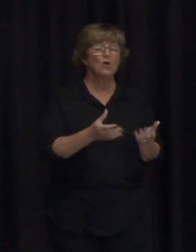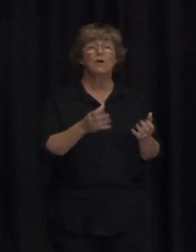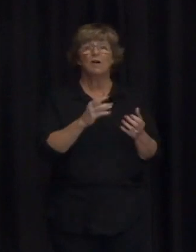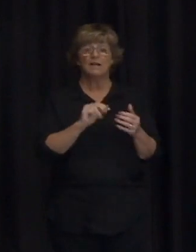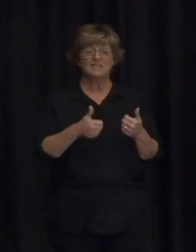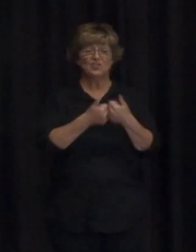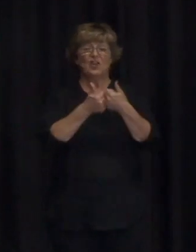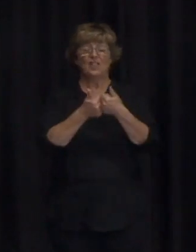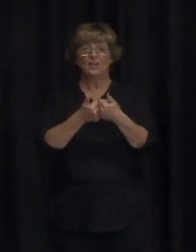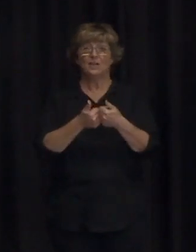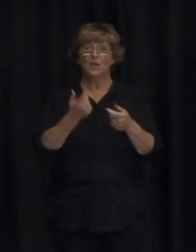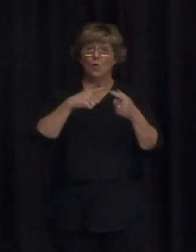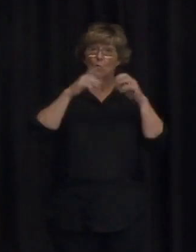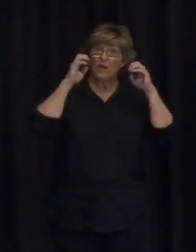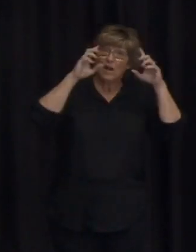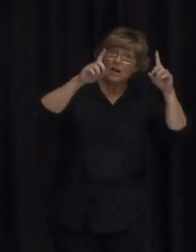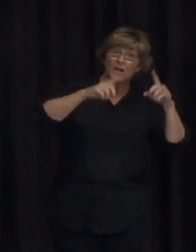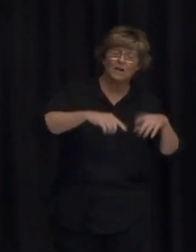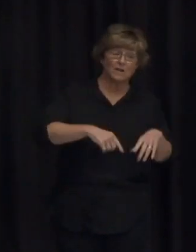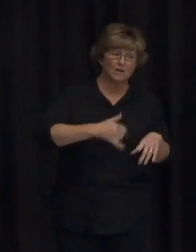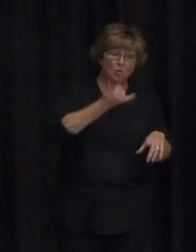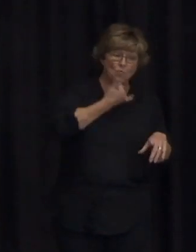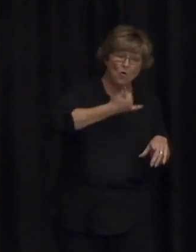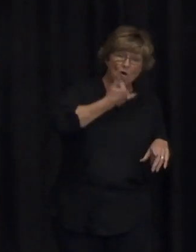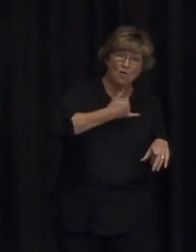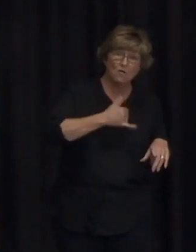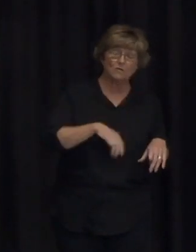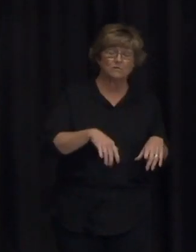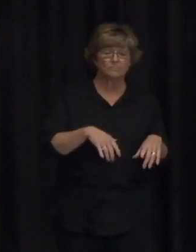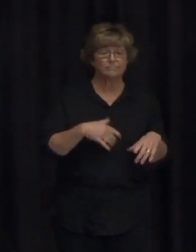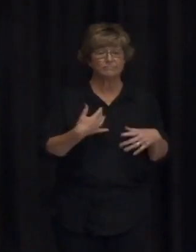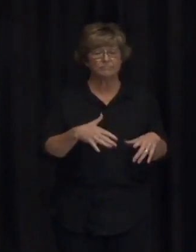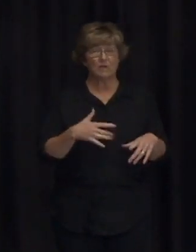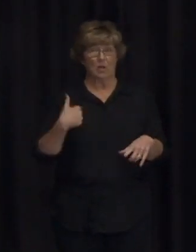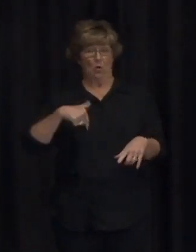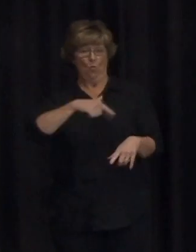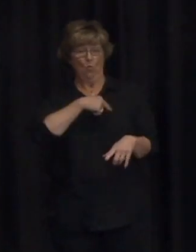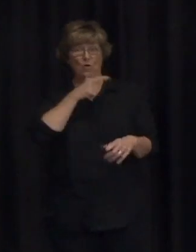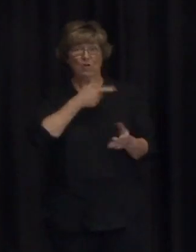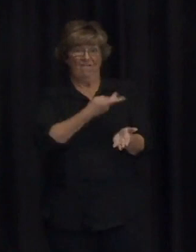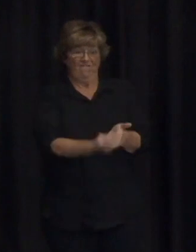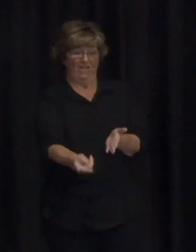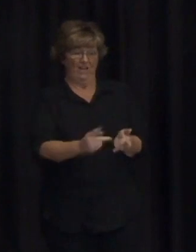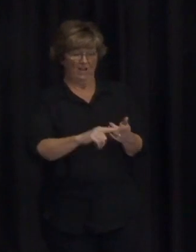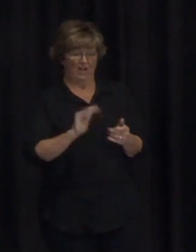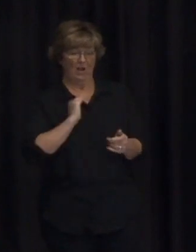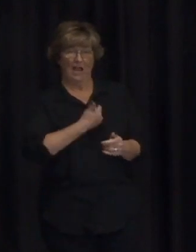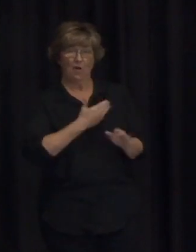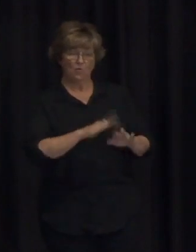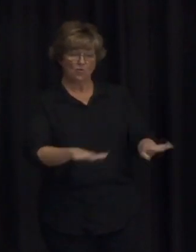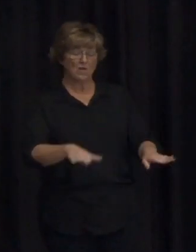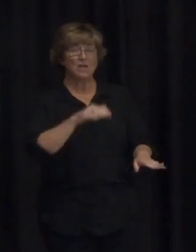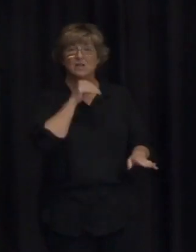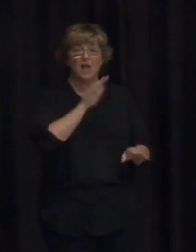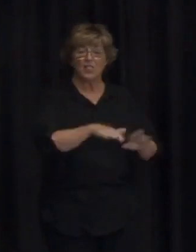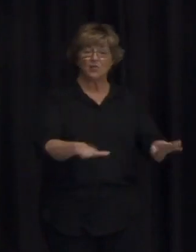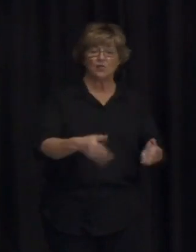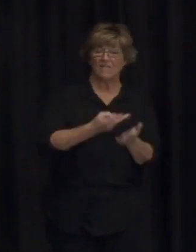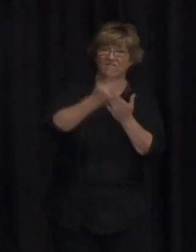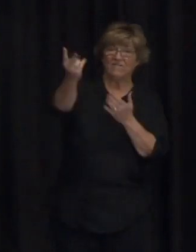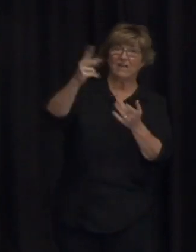hearts. When education is wrong, it is we who have failed the children. It is not the children failing